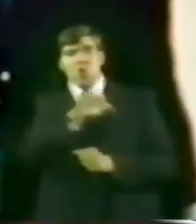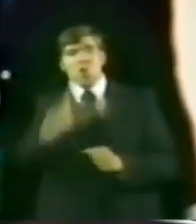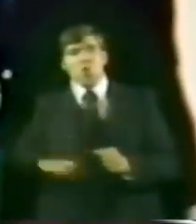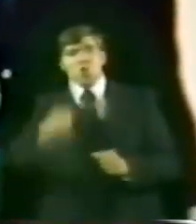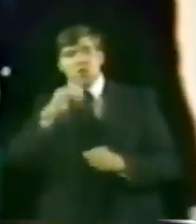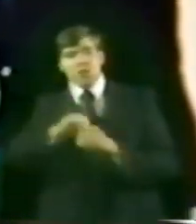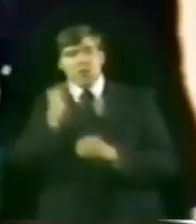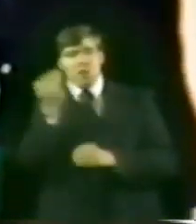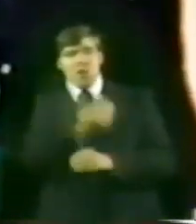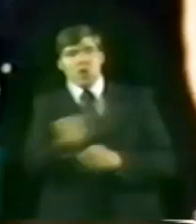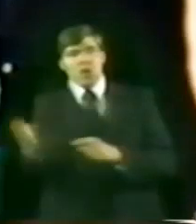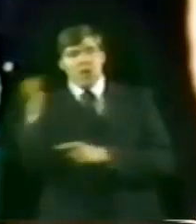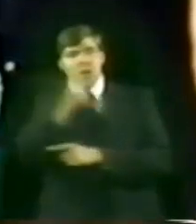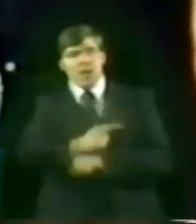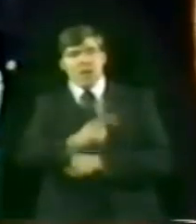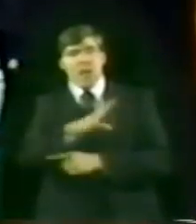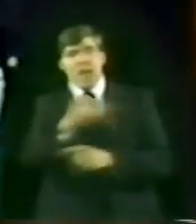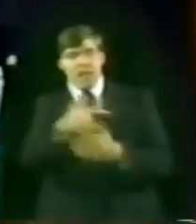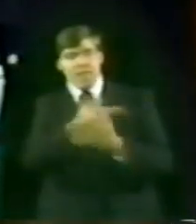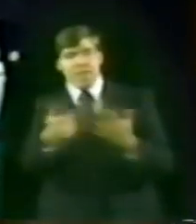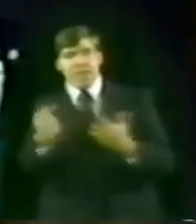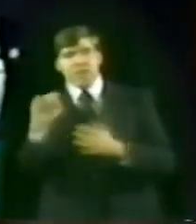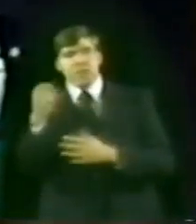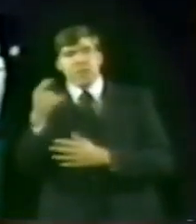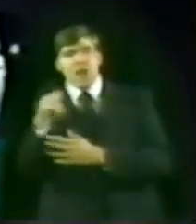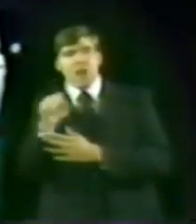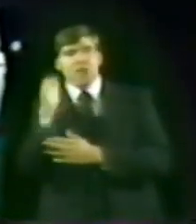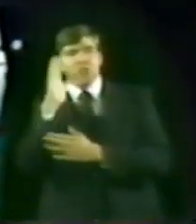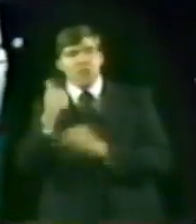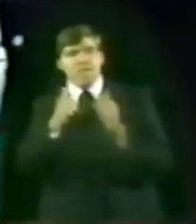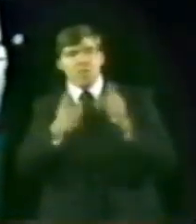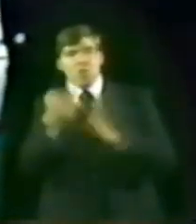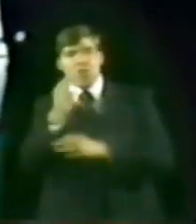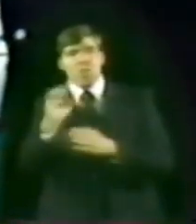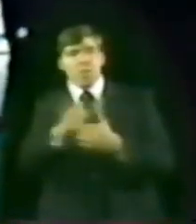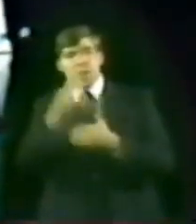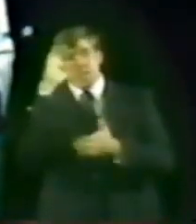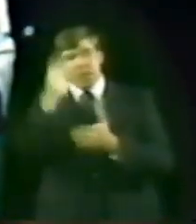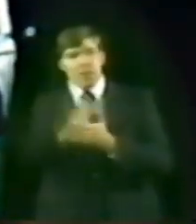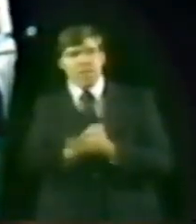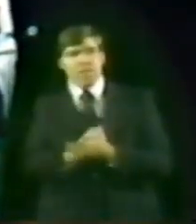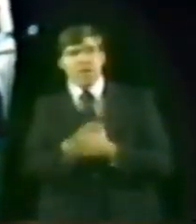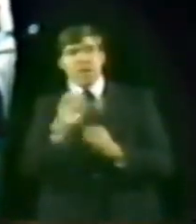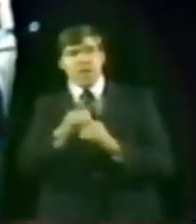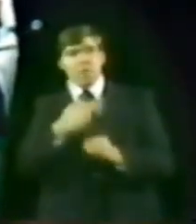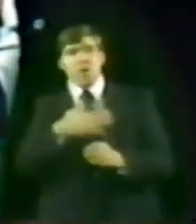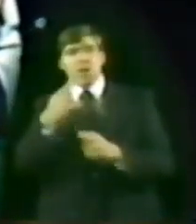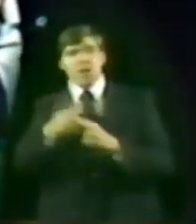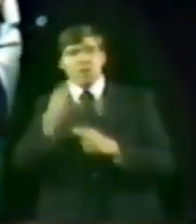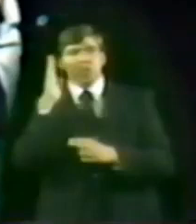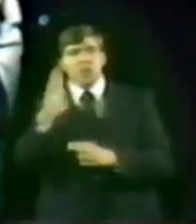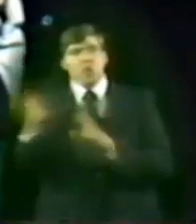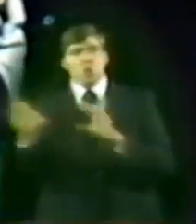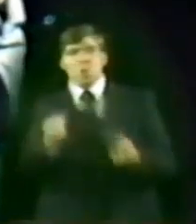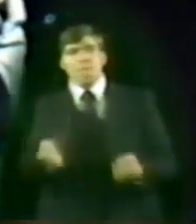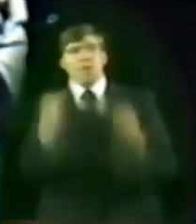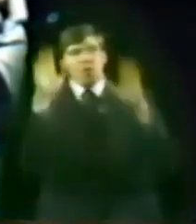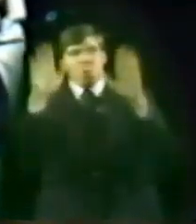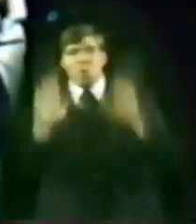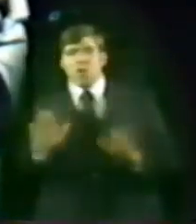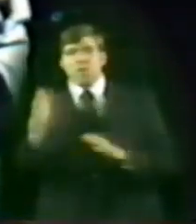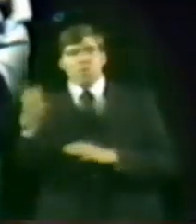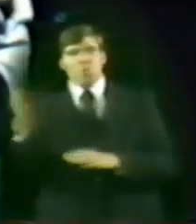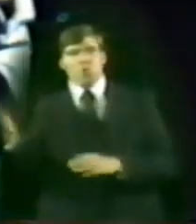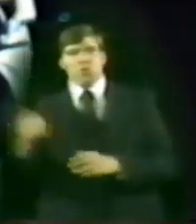in our day, "And these signs shall follow them that believe. In my name they shall do many wonderful